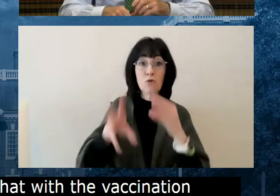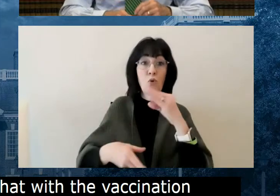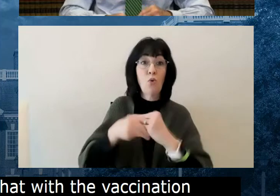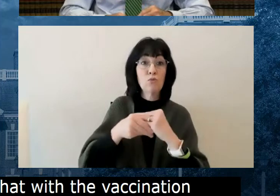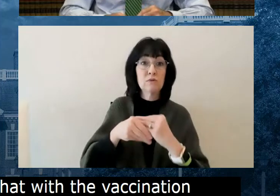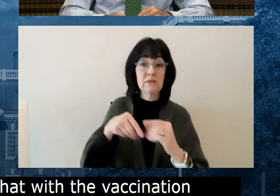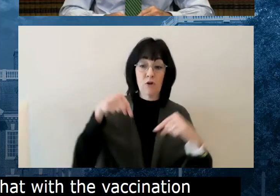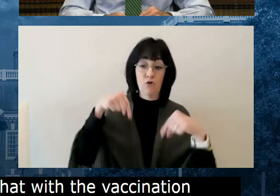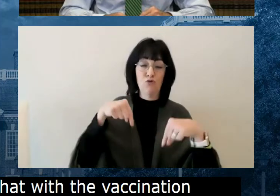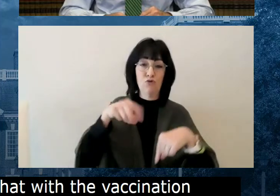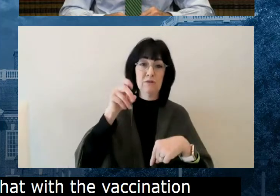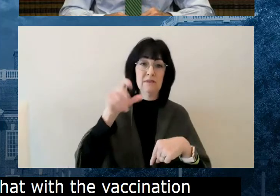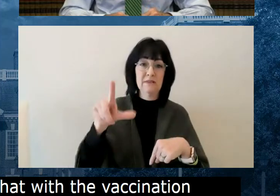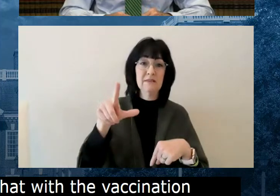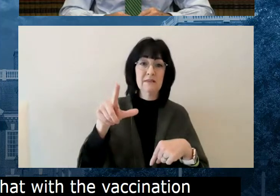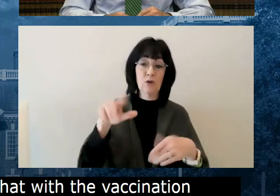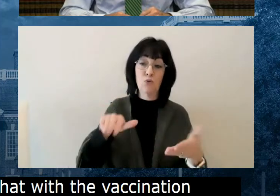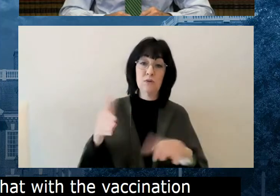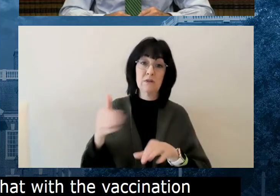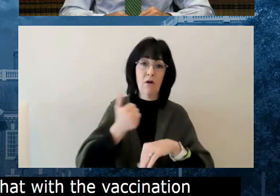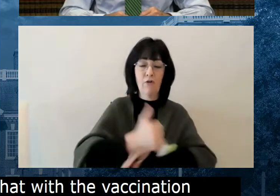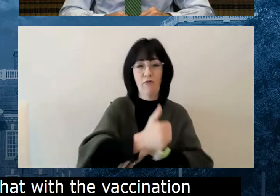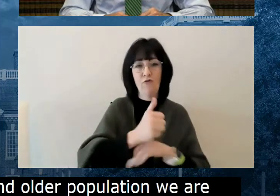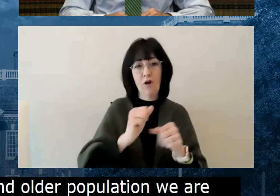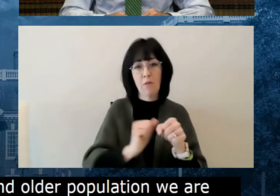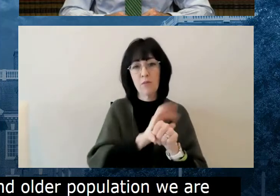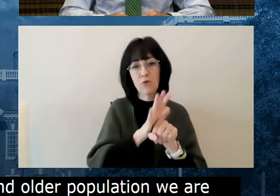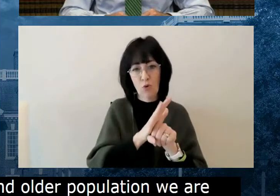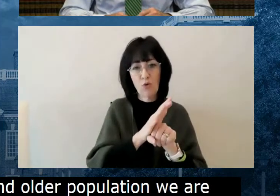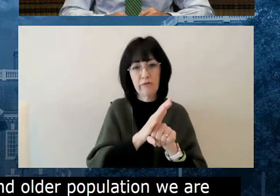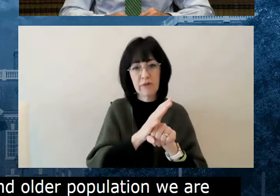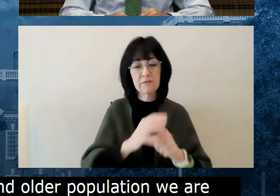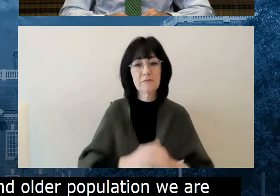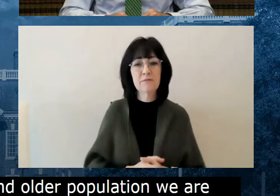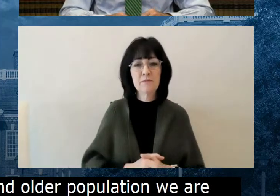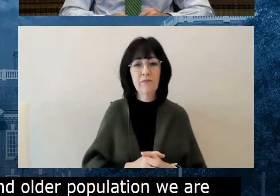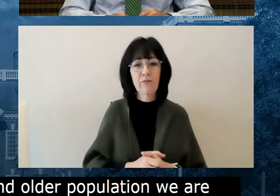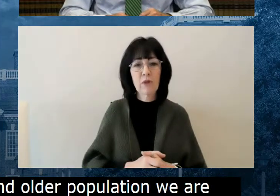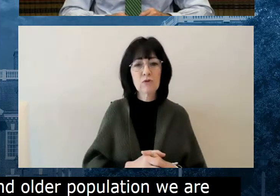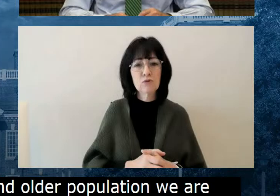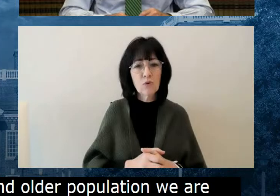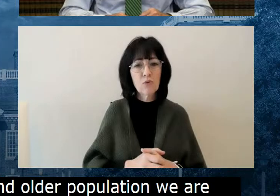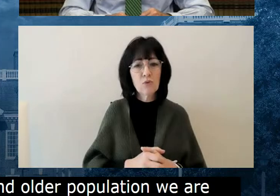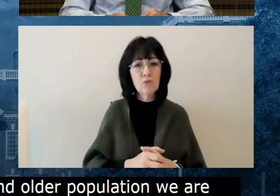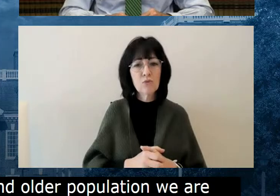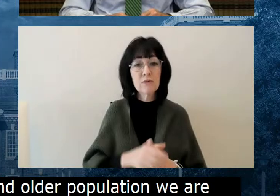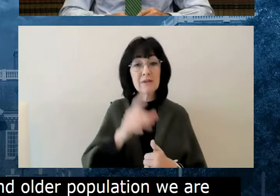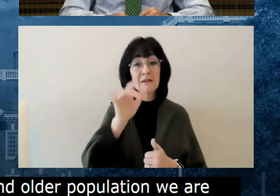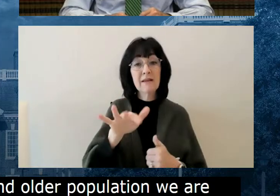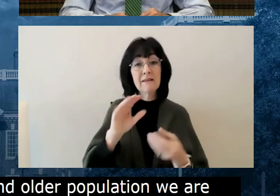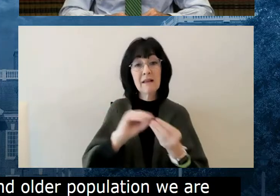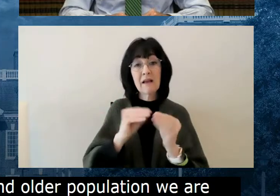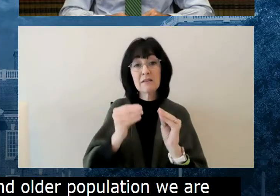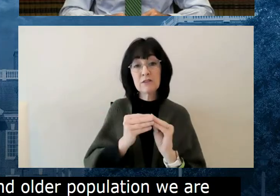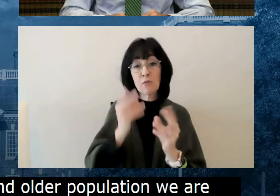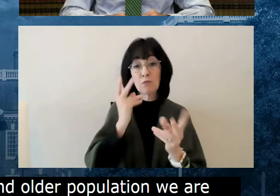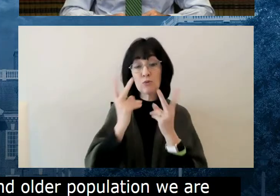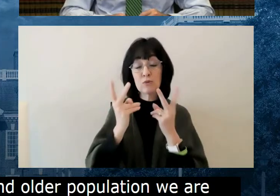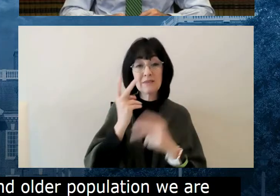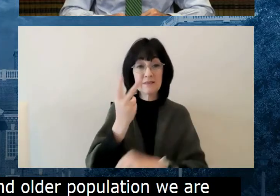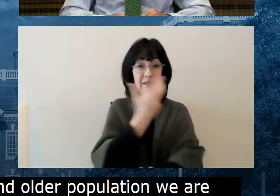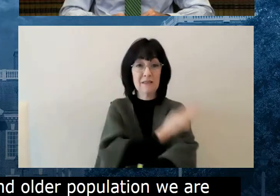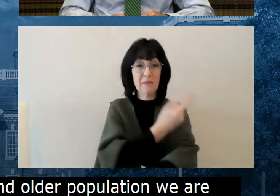fewer hospitalizations there, severe illness, and fatalities. Total vaccines administered, you can